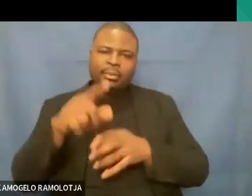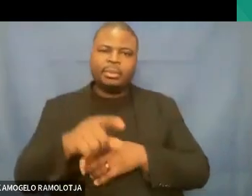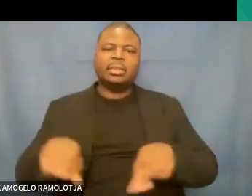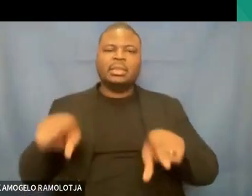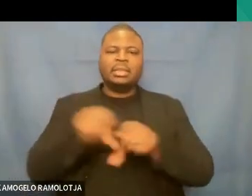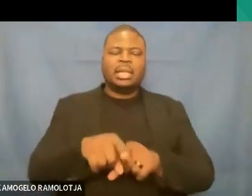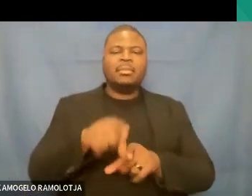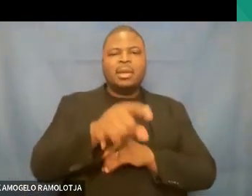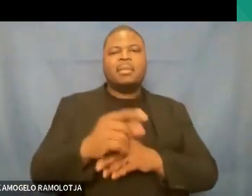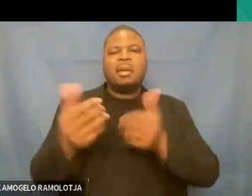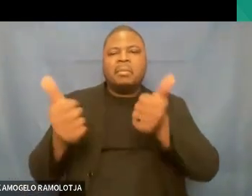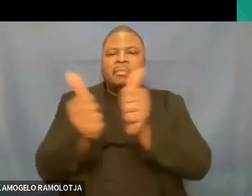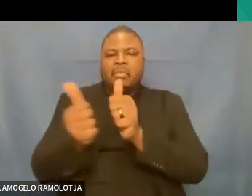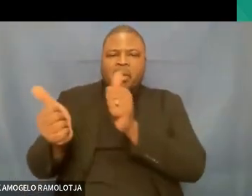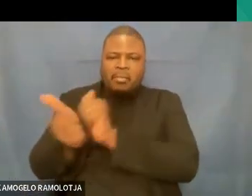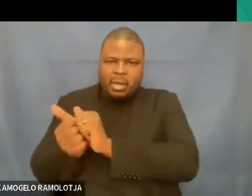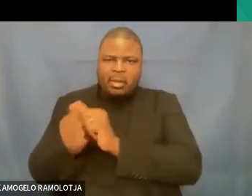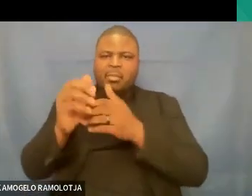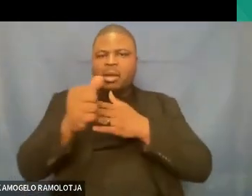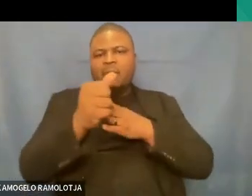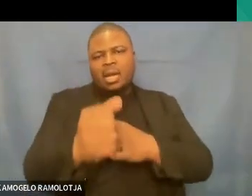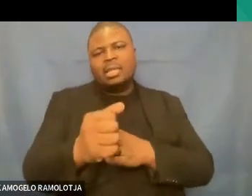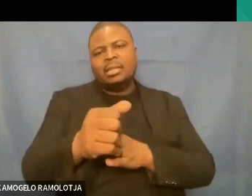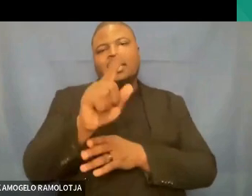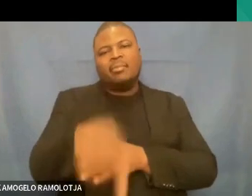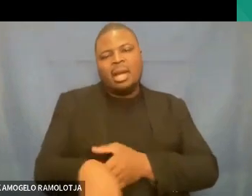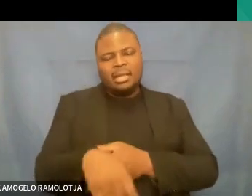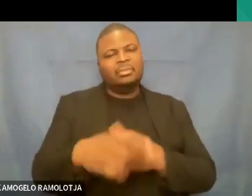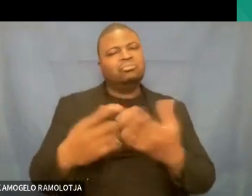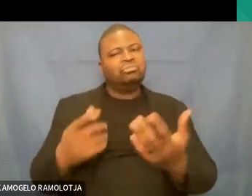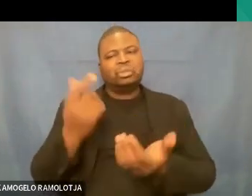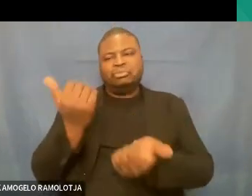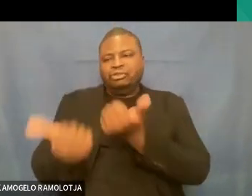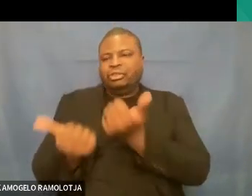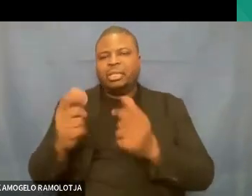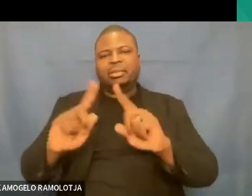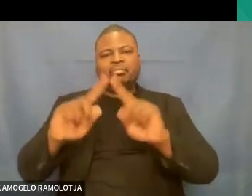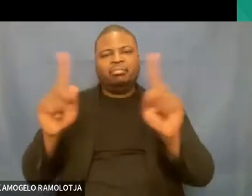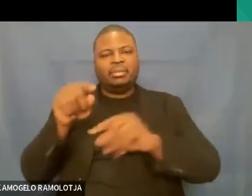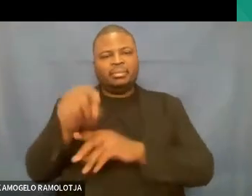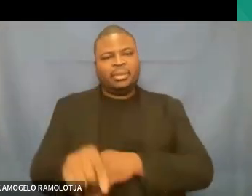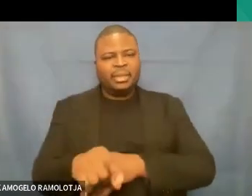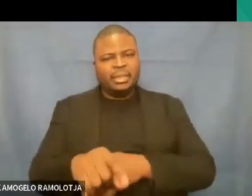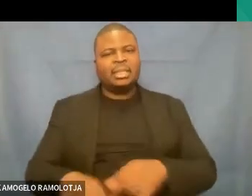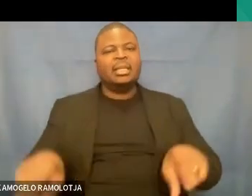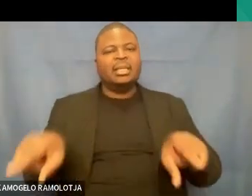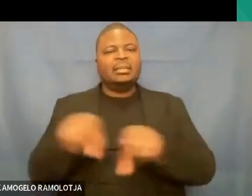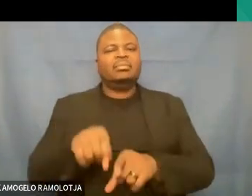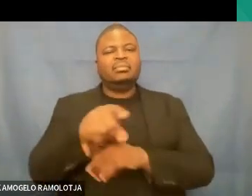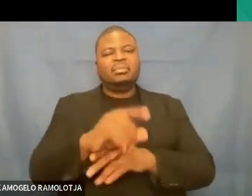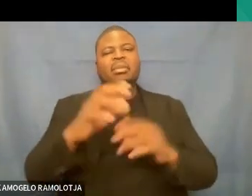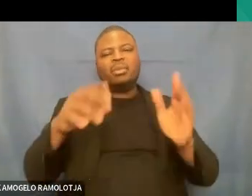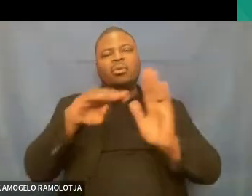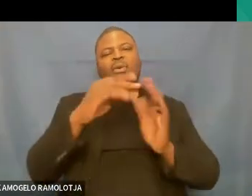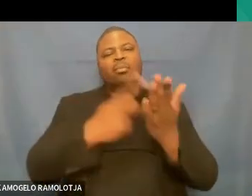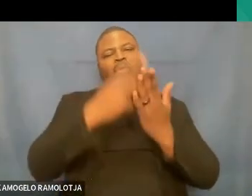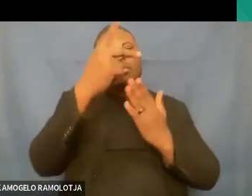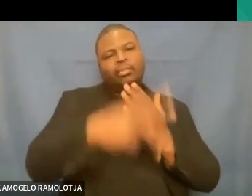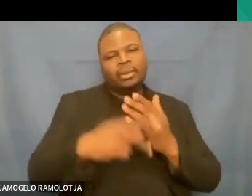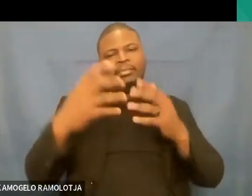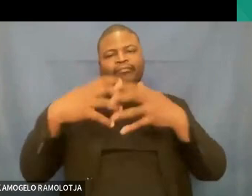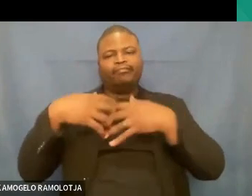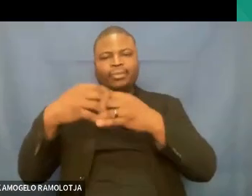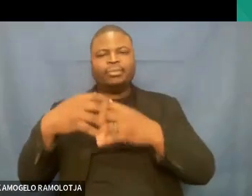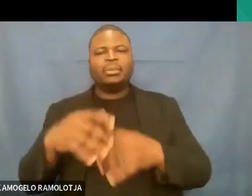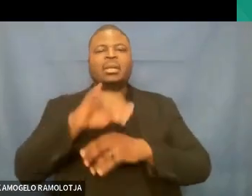that are mobile and non-judgmental, funding for pilot projects and integrating into the adolescents and youth health